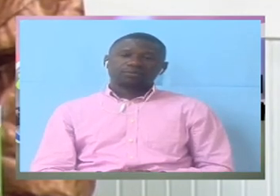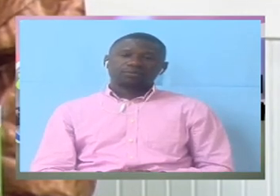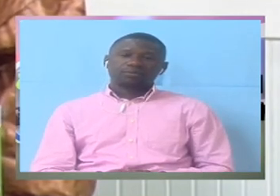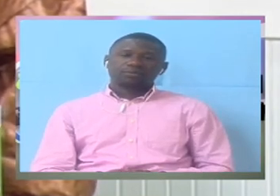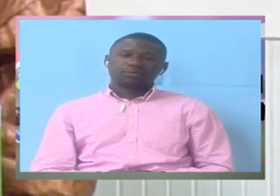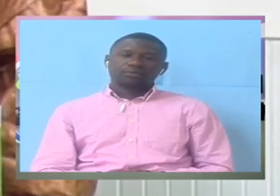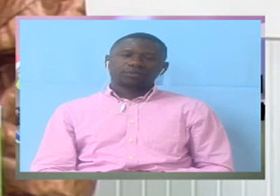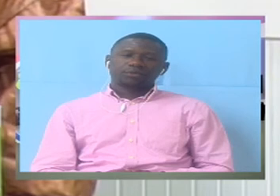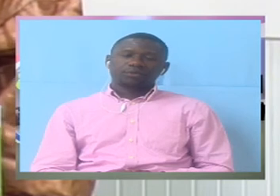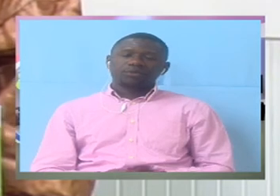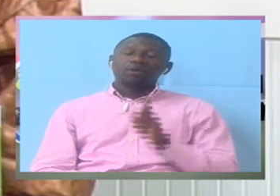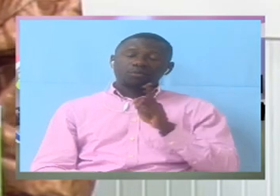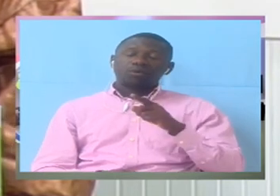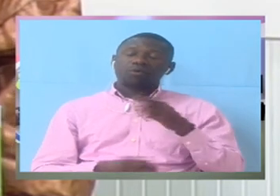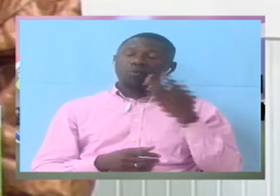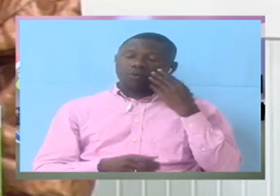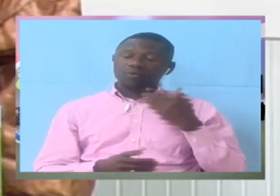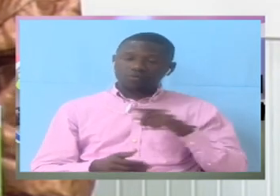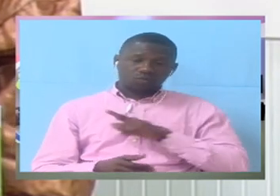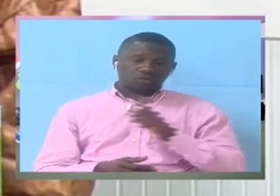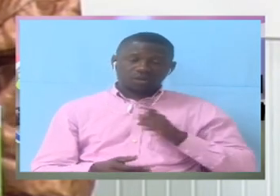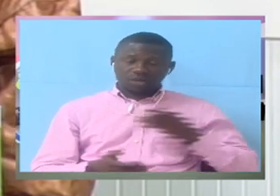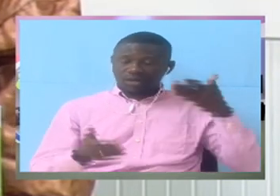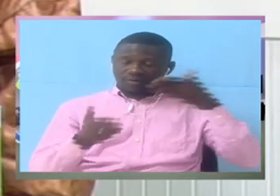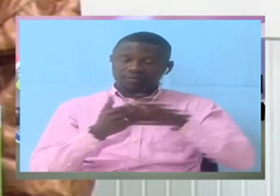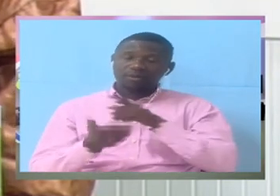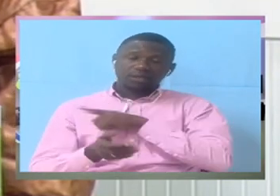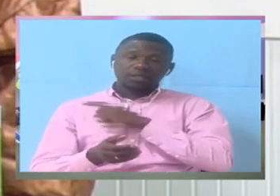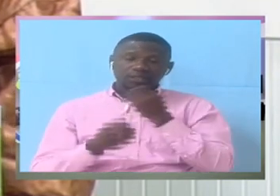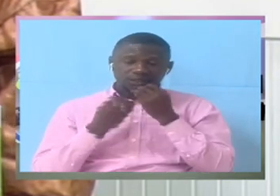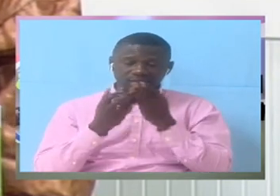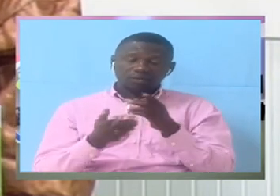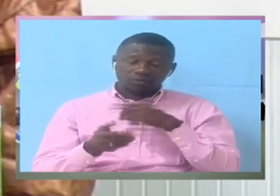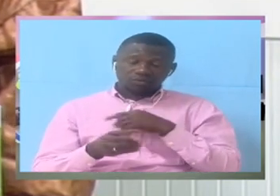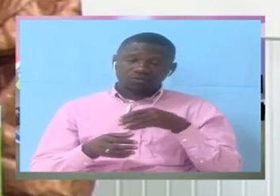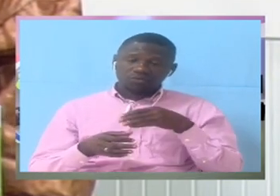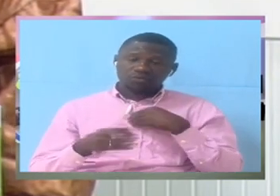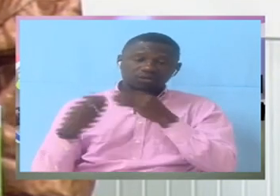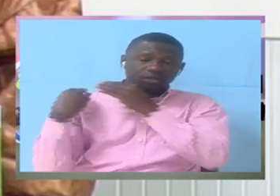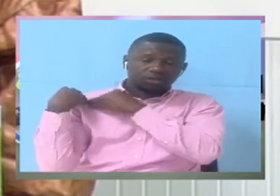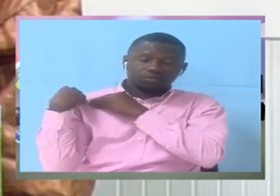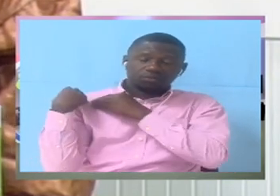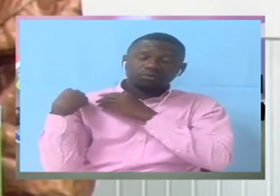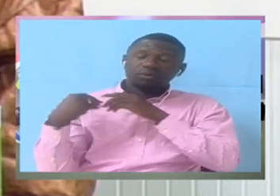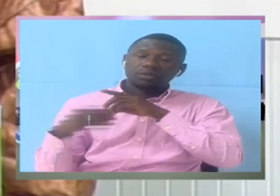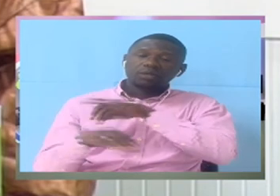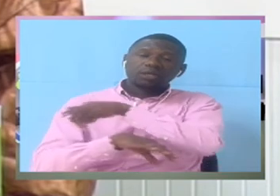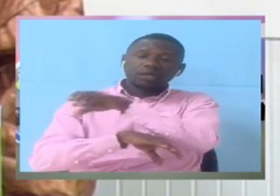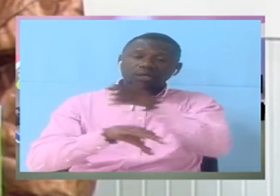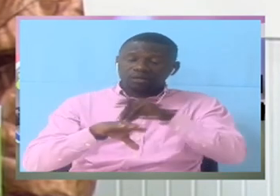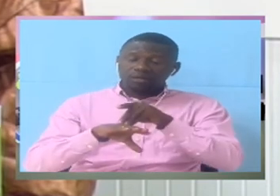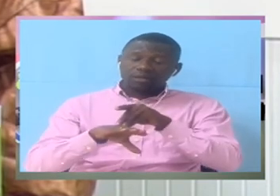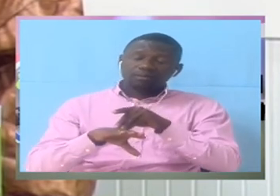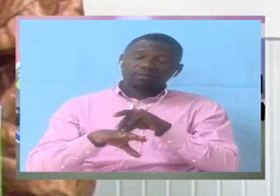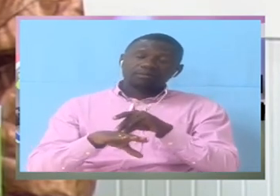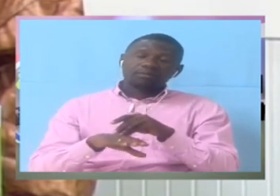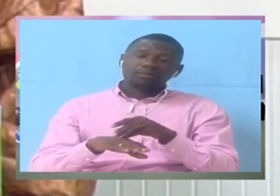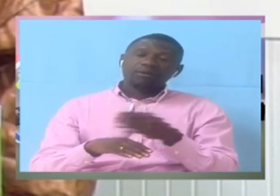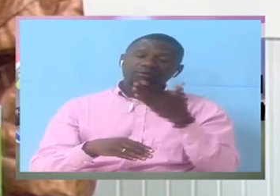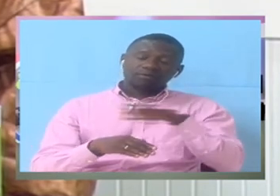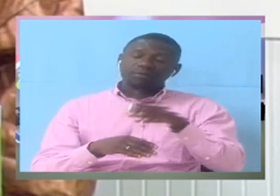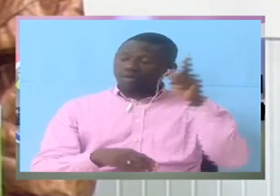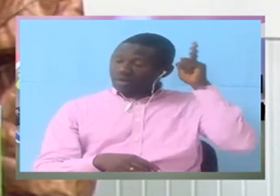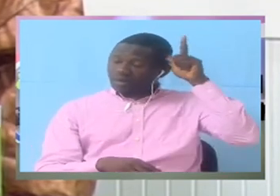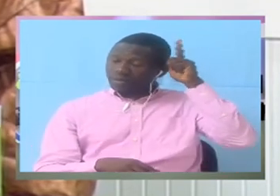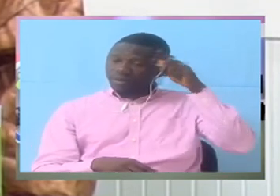when we arrived, they said we should take over the camp from the Liberians. It